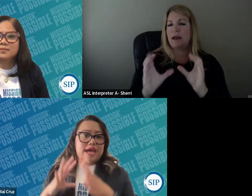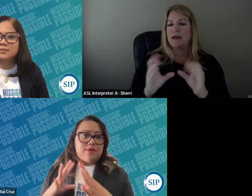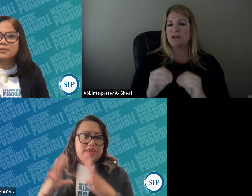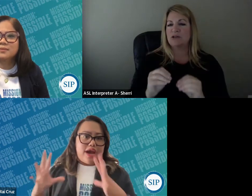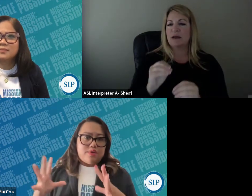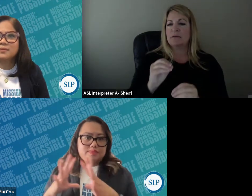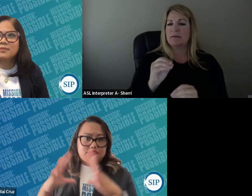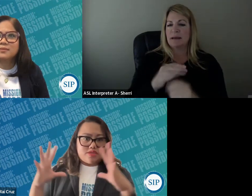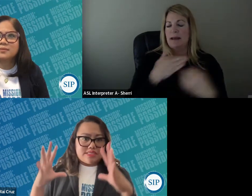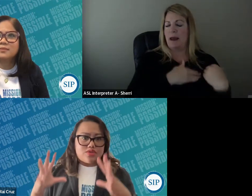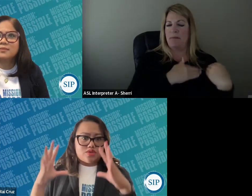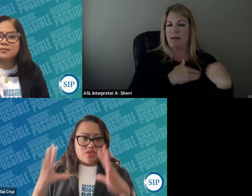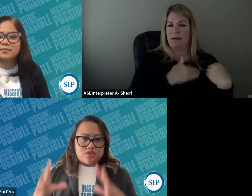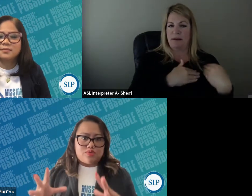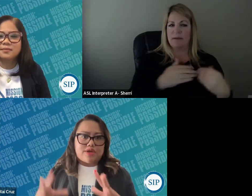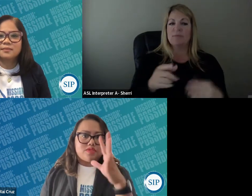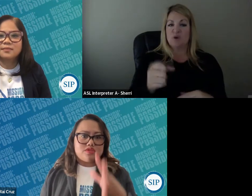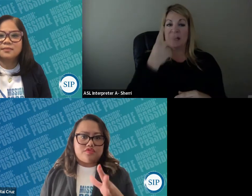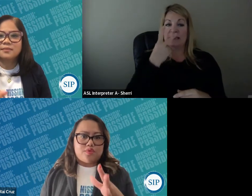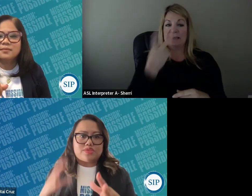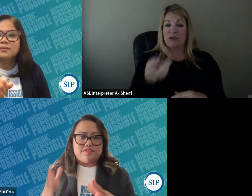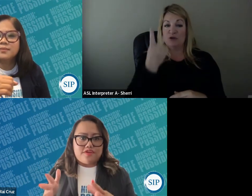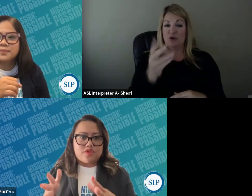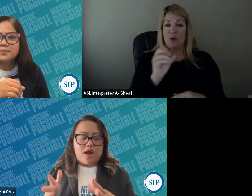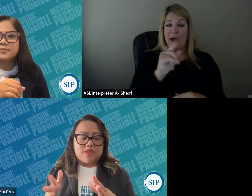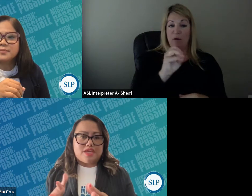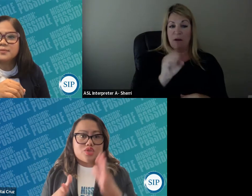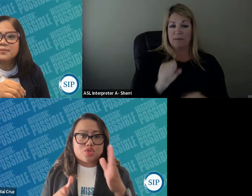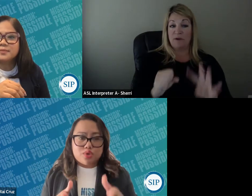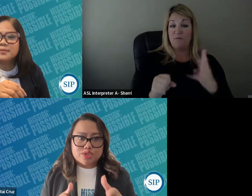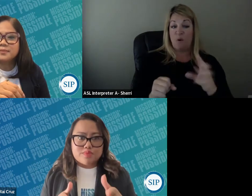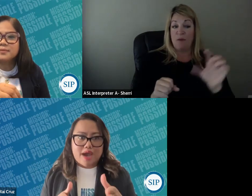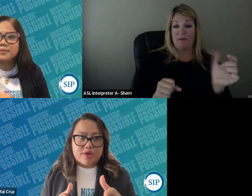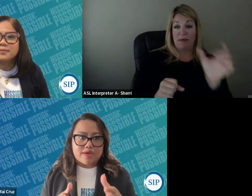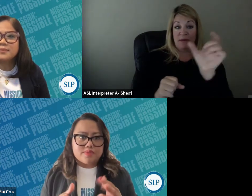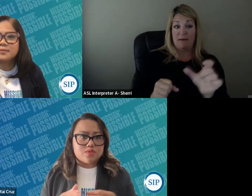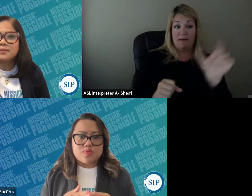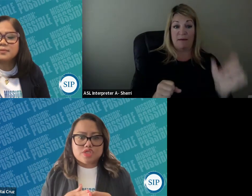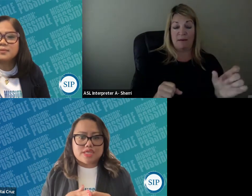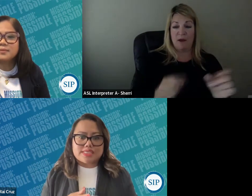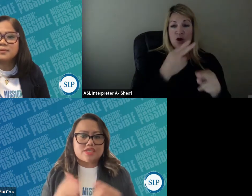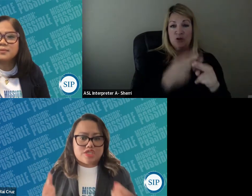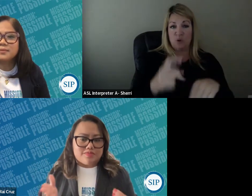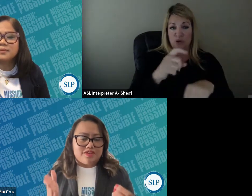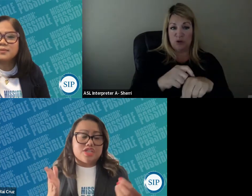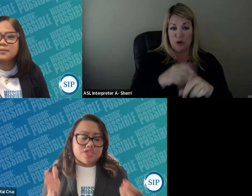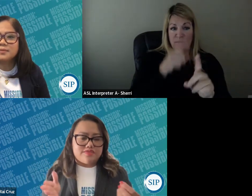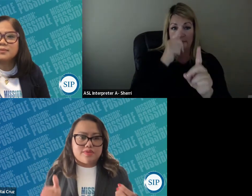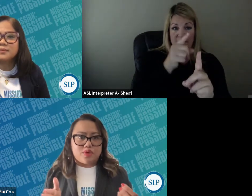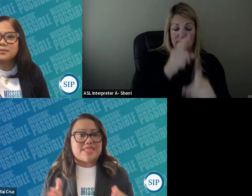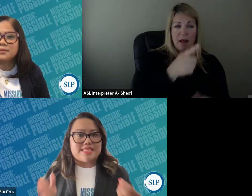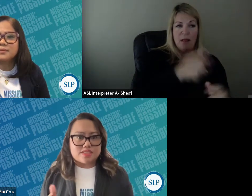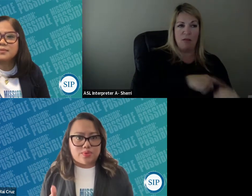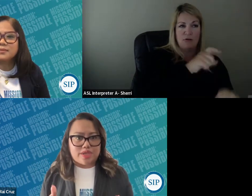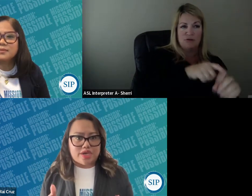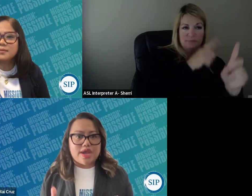broke down the outcomes. As you can see, there's two outcomes, the fourth and the fifth column, into short-term outcomes, which is